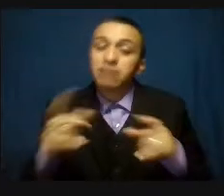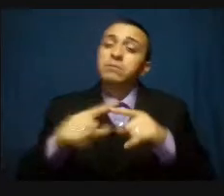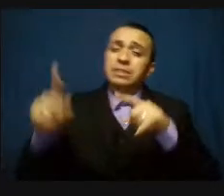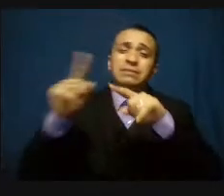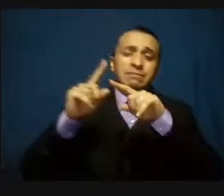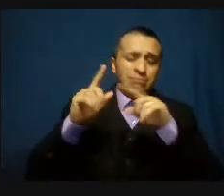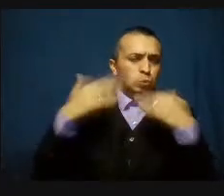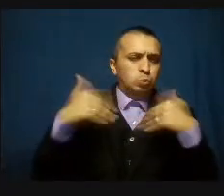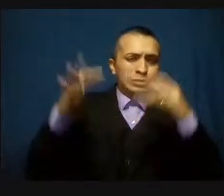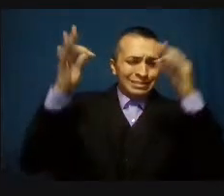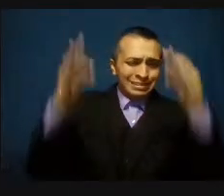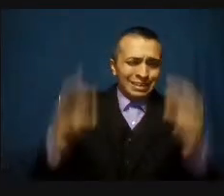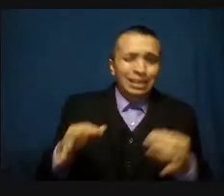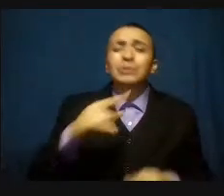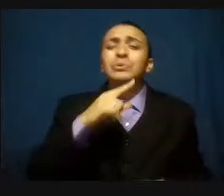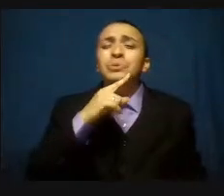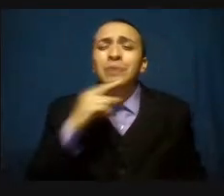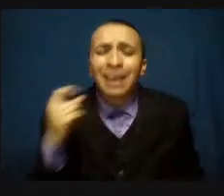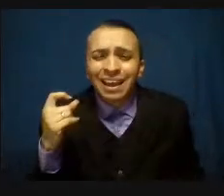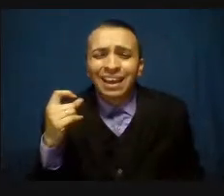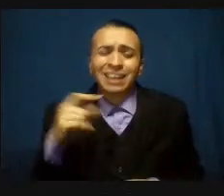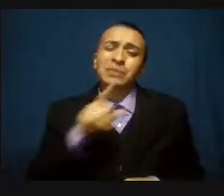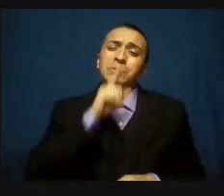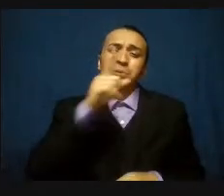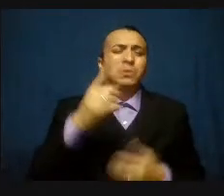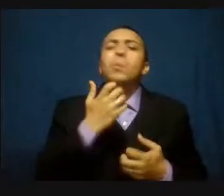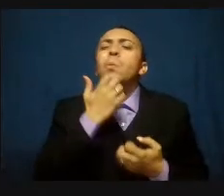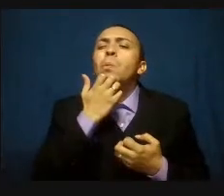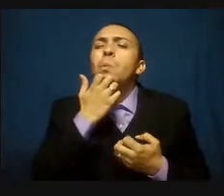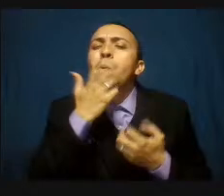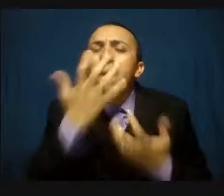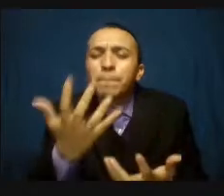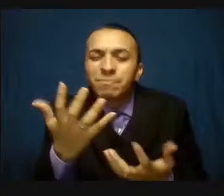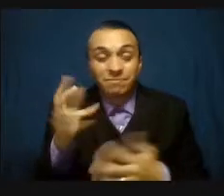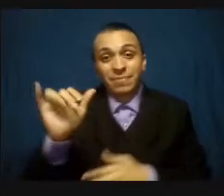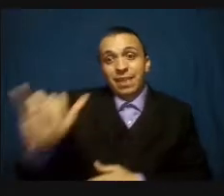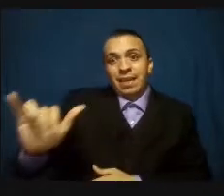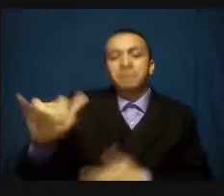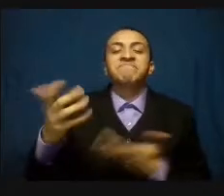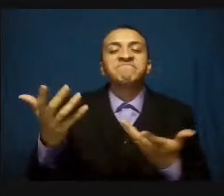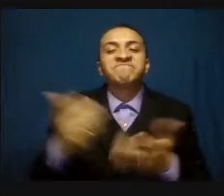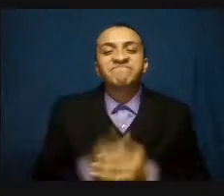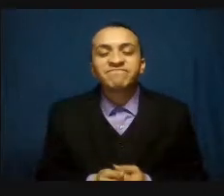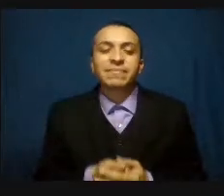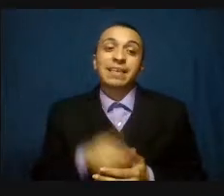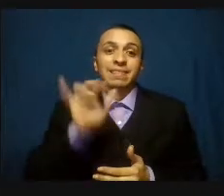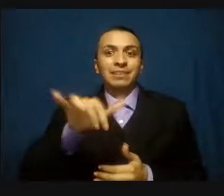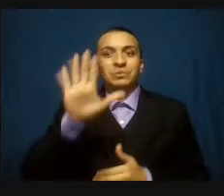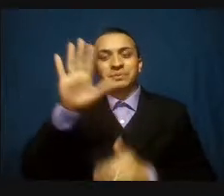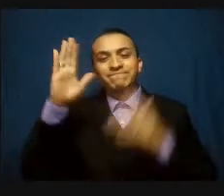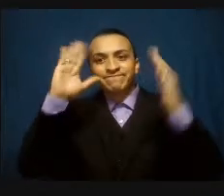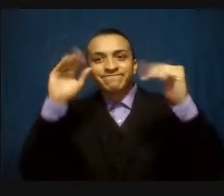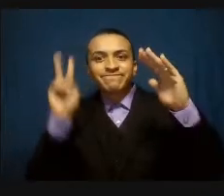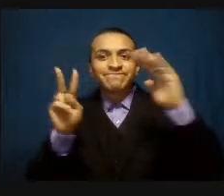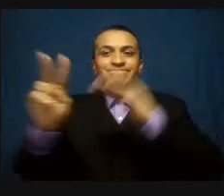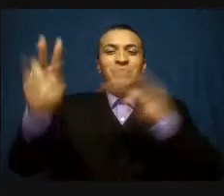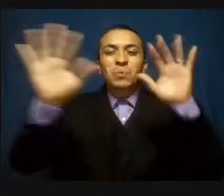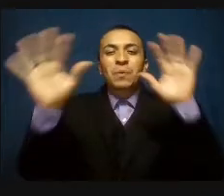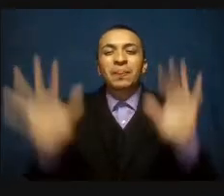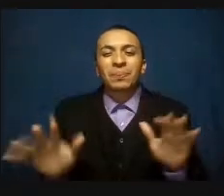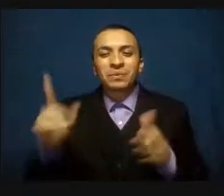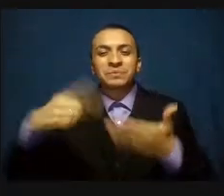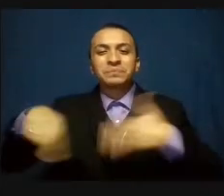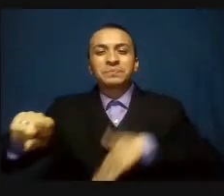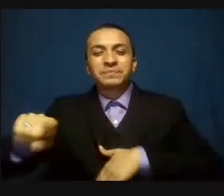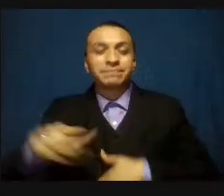dry conditions and very warm conditions as well. So that's your weather outlook as we go into the upcoming week. Thank you,